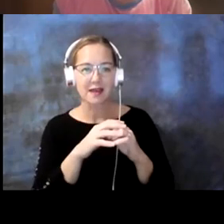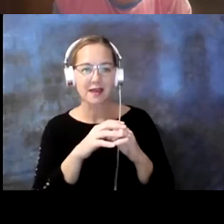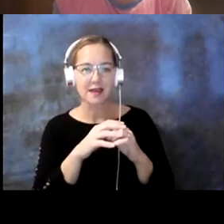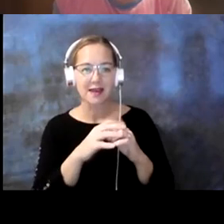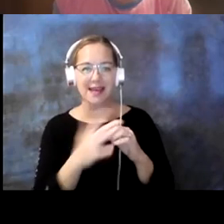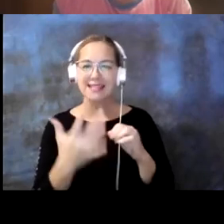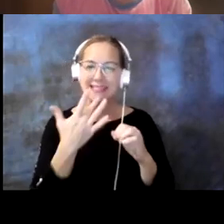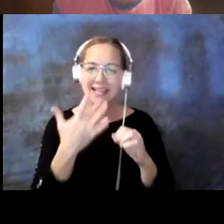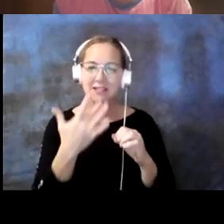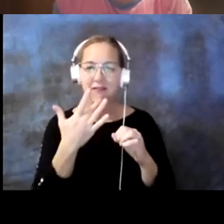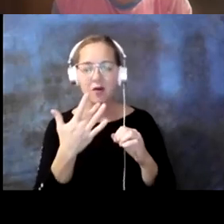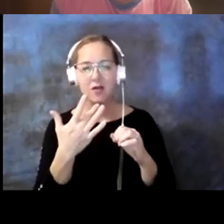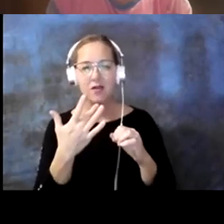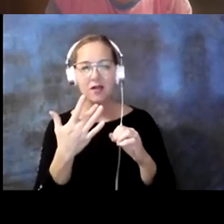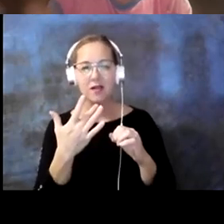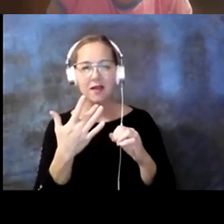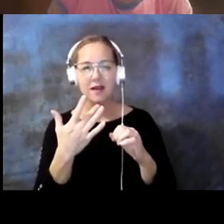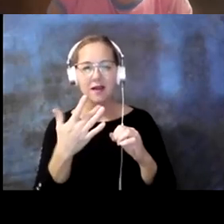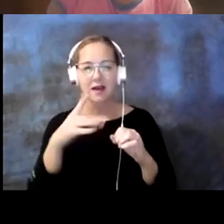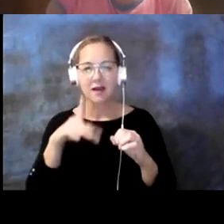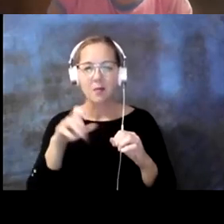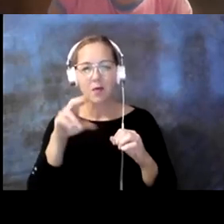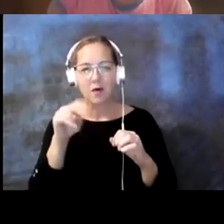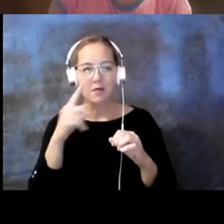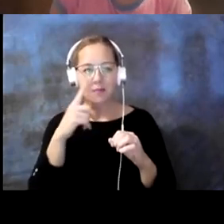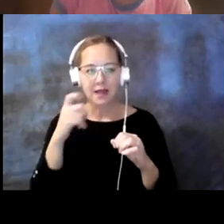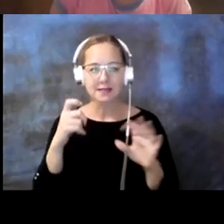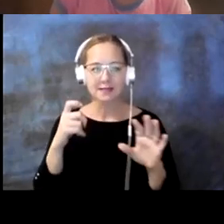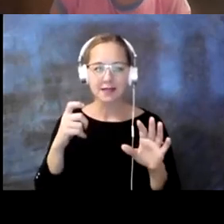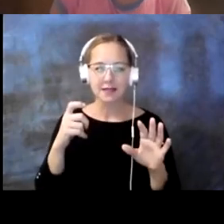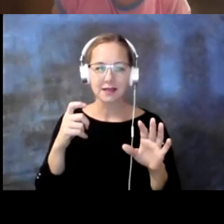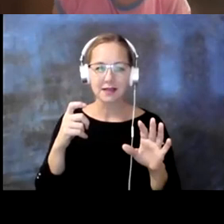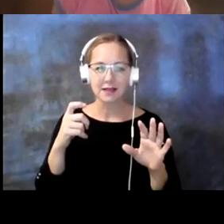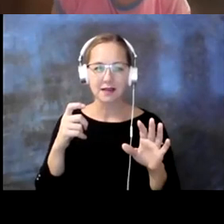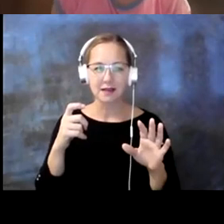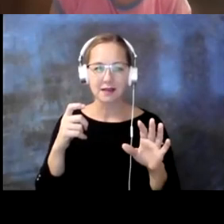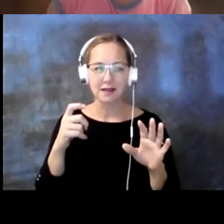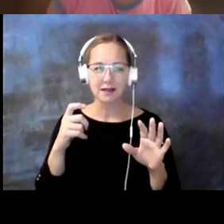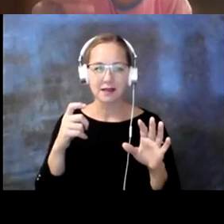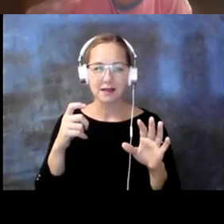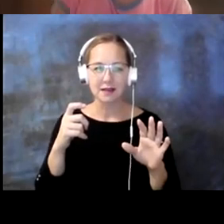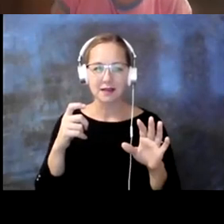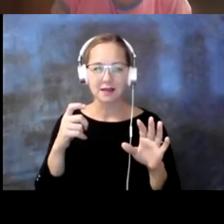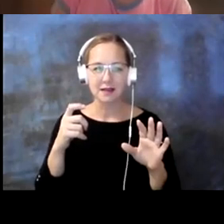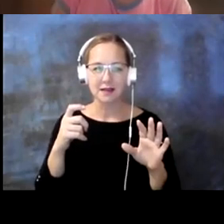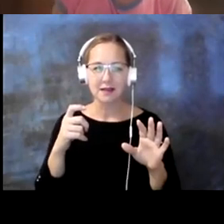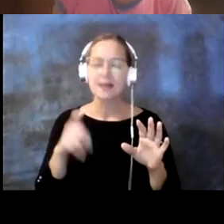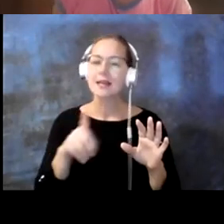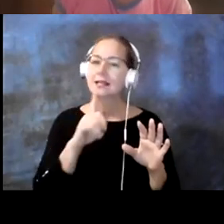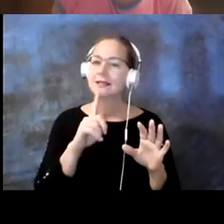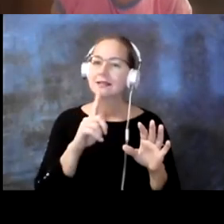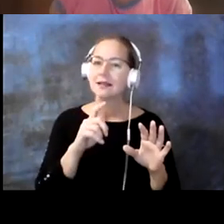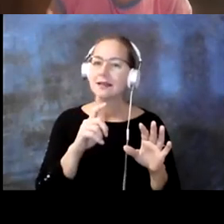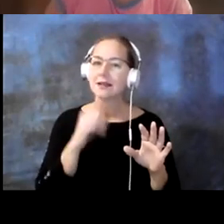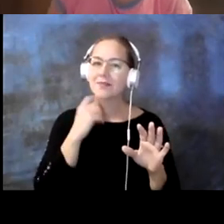tasteful, like because like if we want to, it's nice to